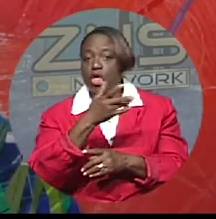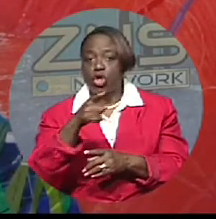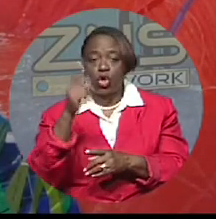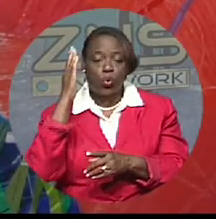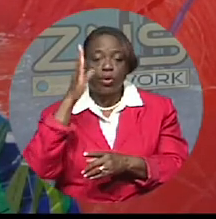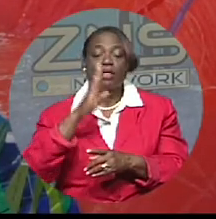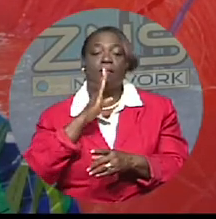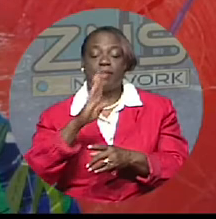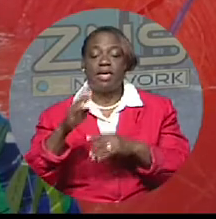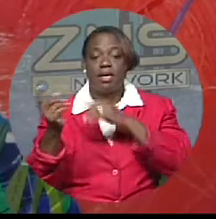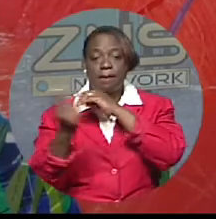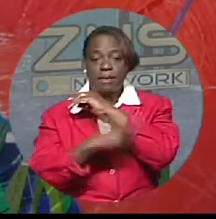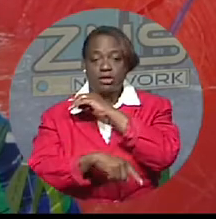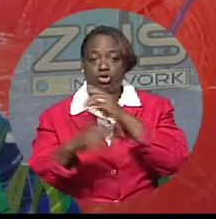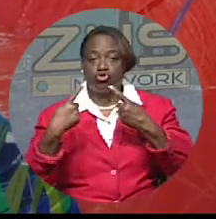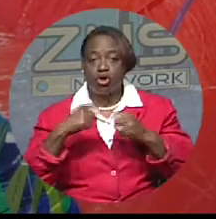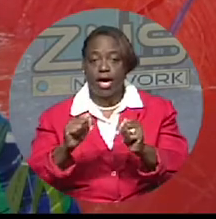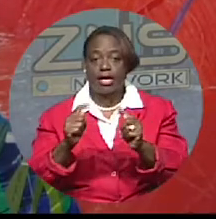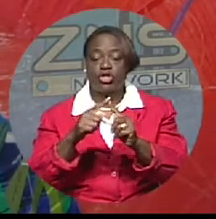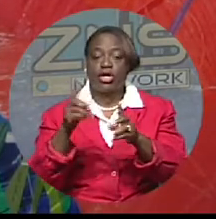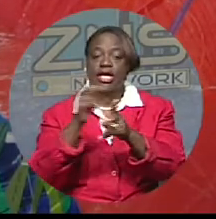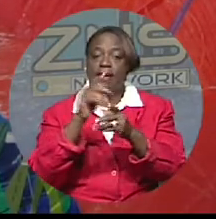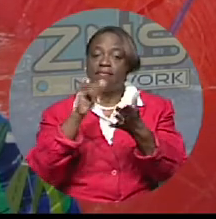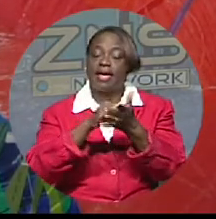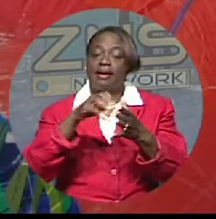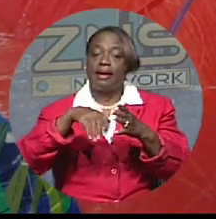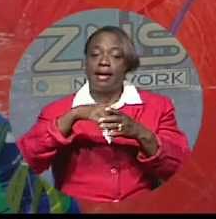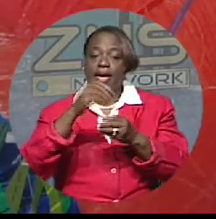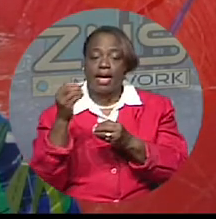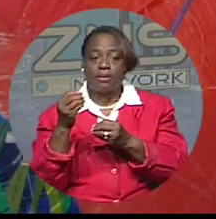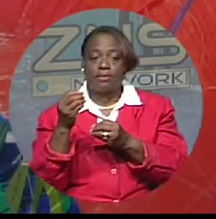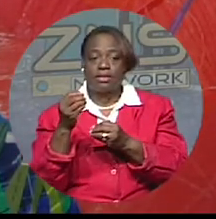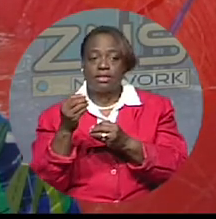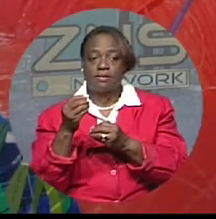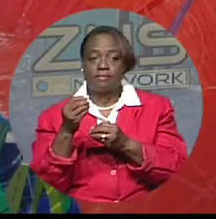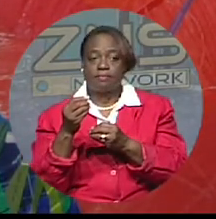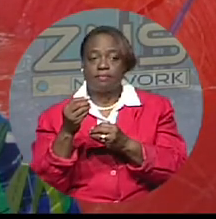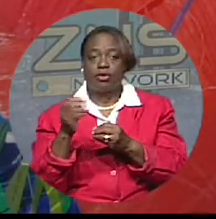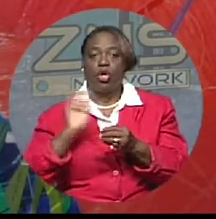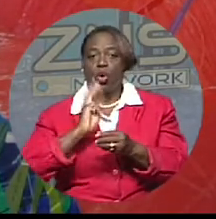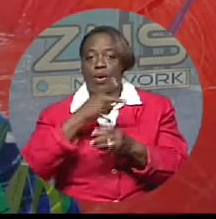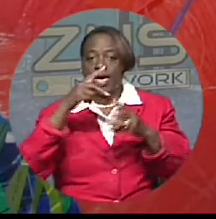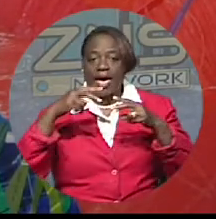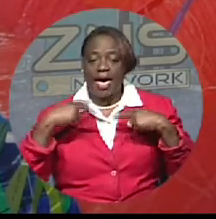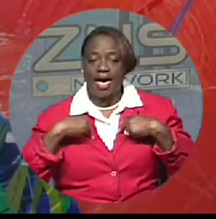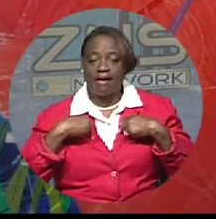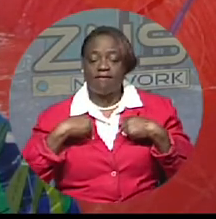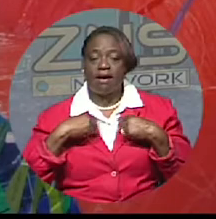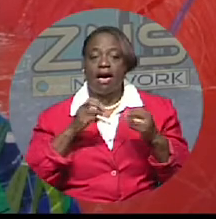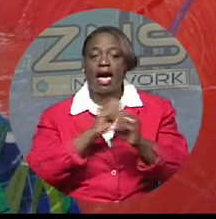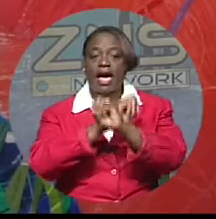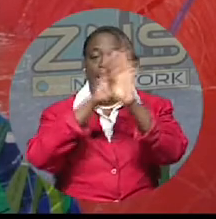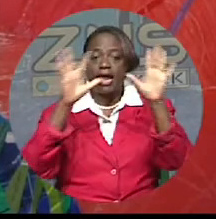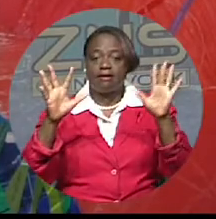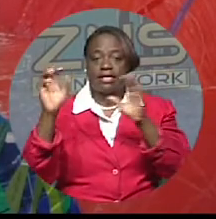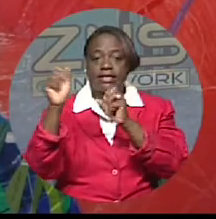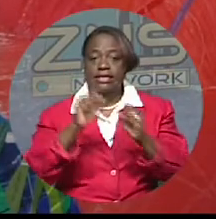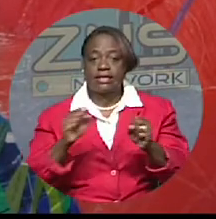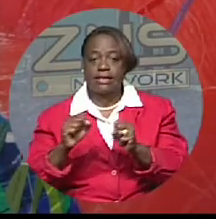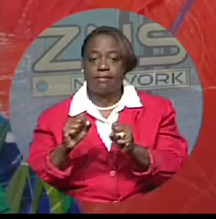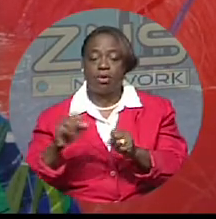we now have what we call a post-clearance audit system, whereby we can go back and check the